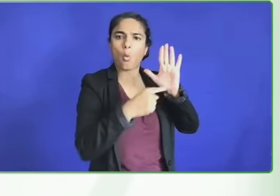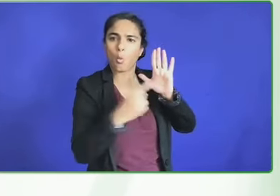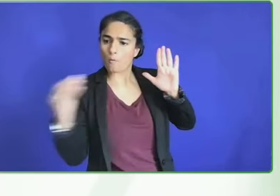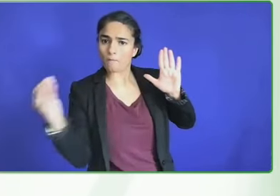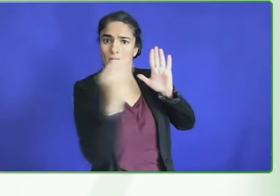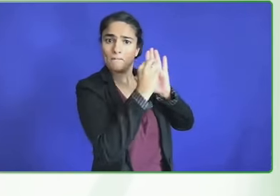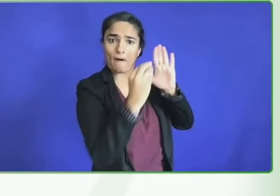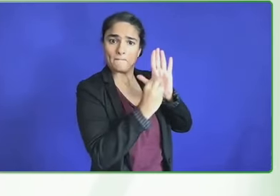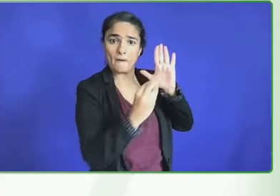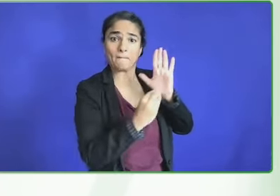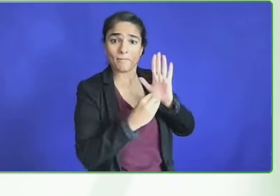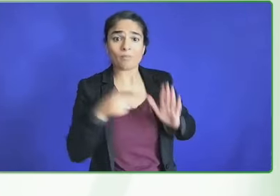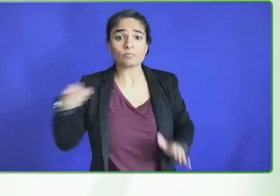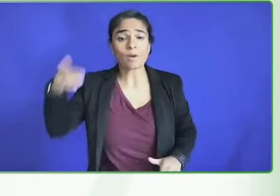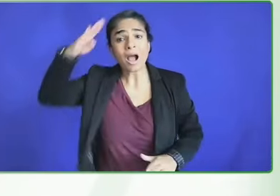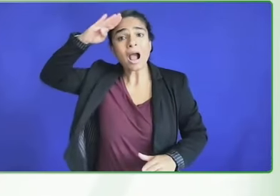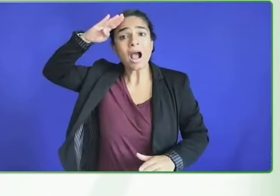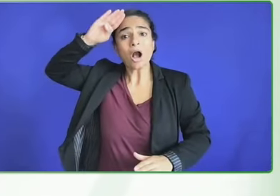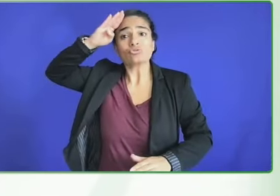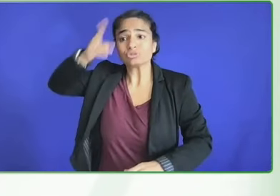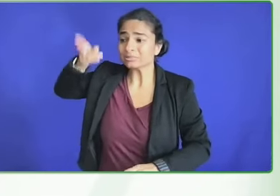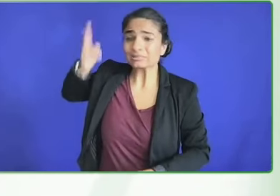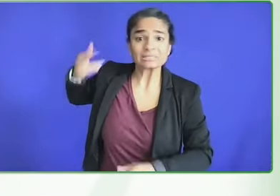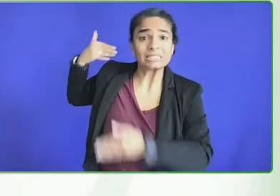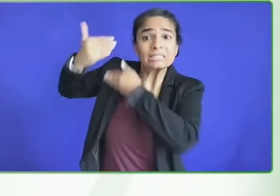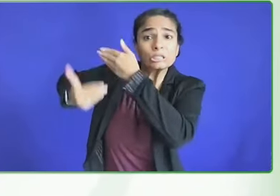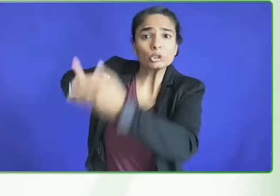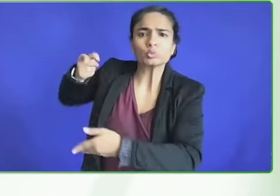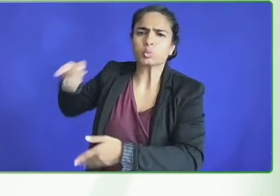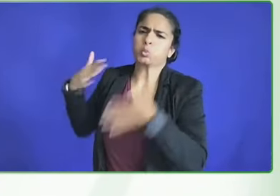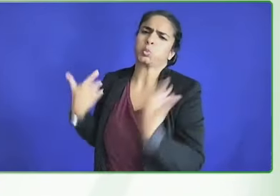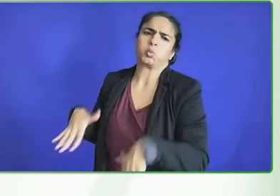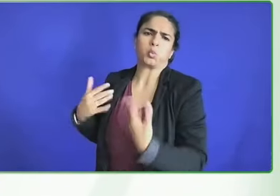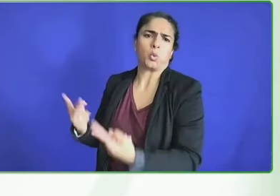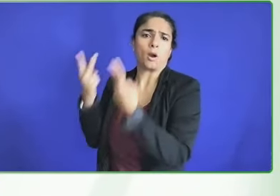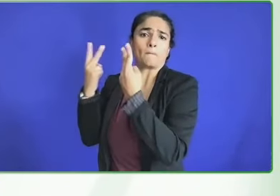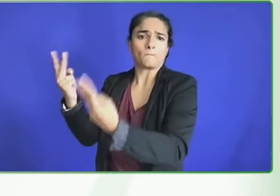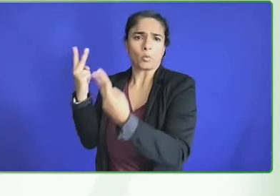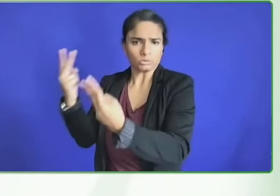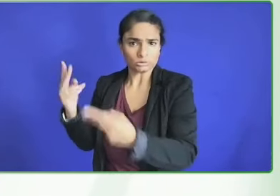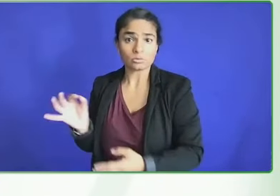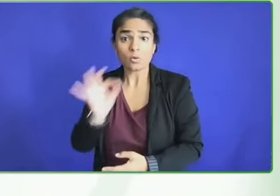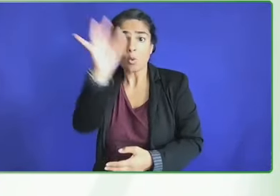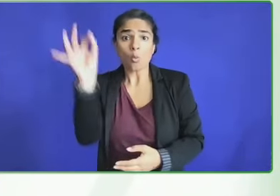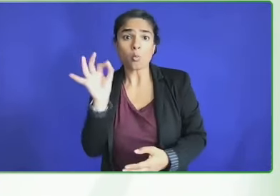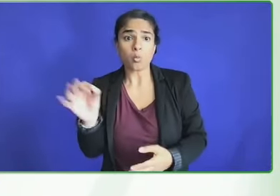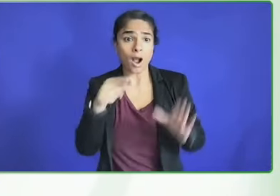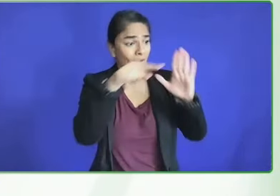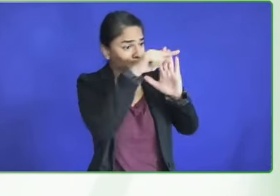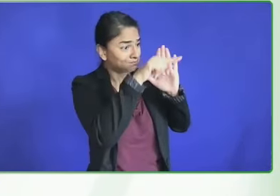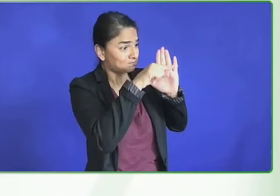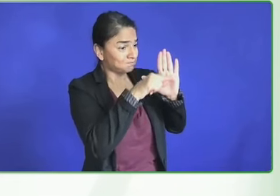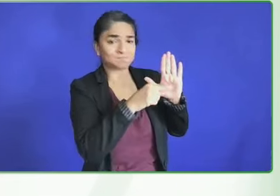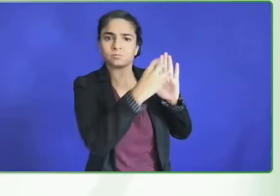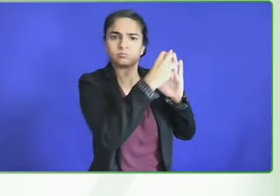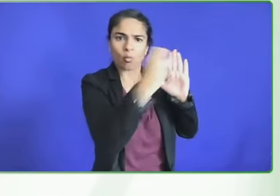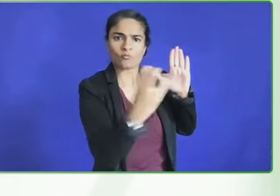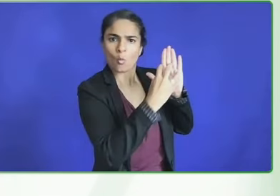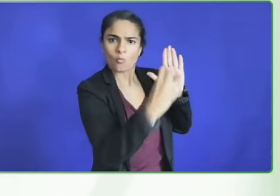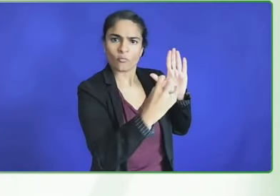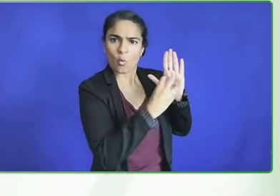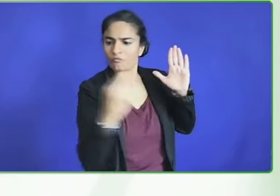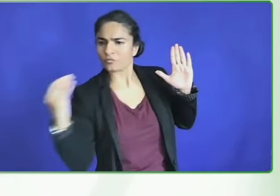bring wardships to end in the state, a regime which has been in place since 1871, one